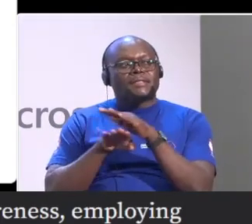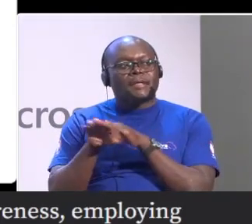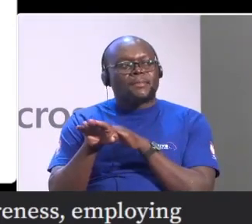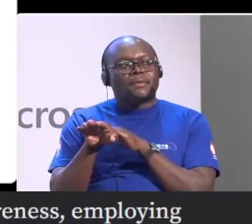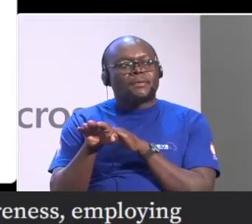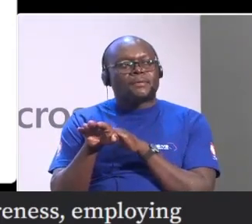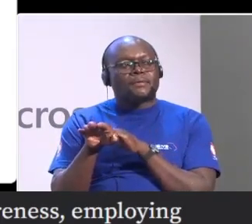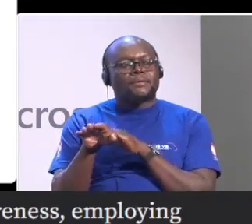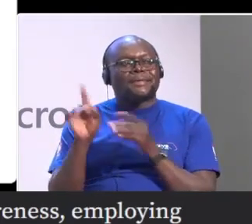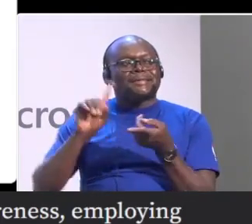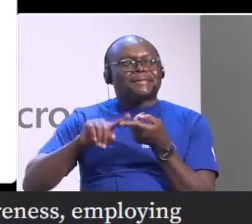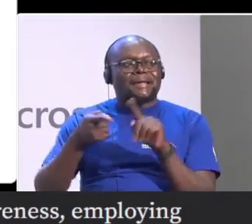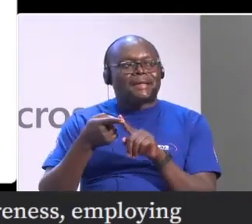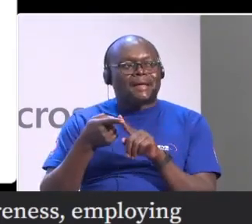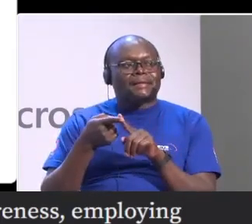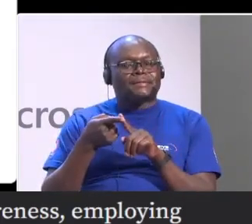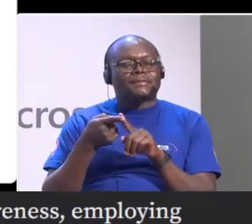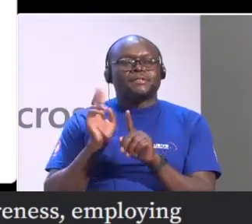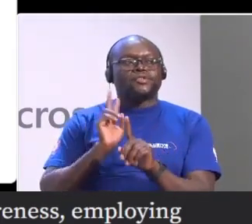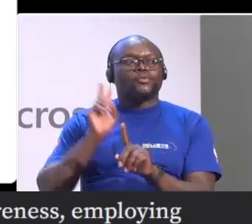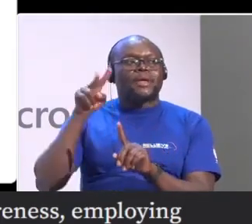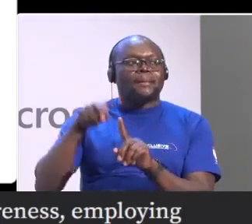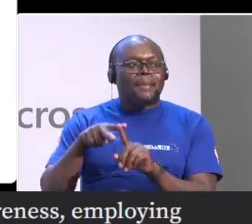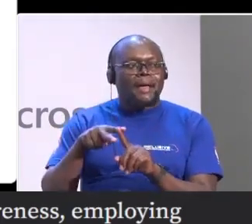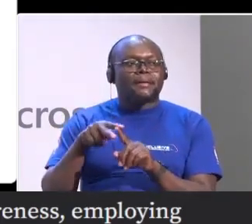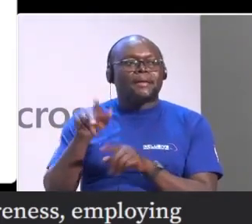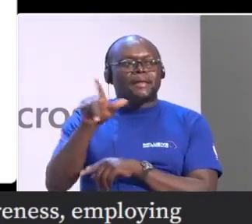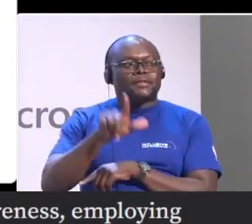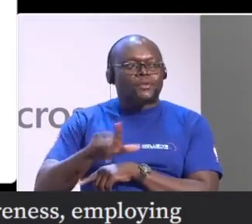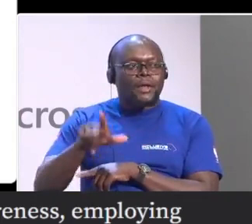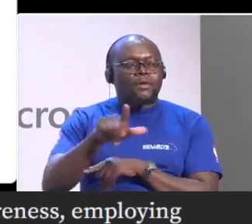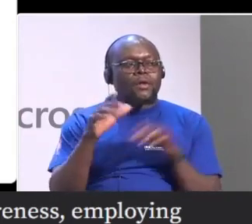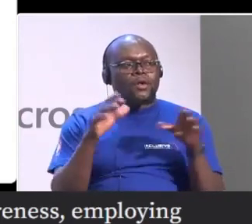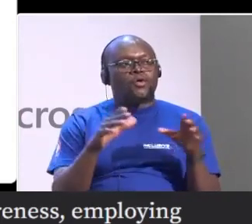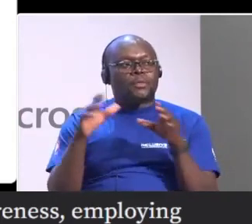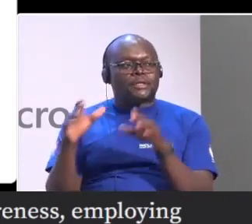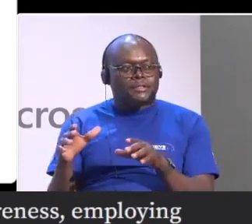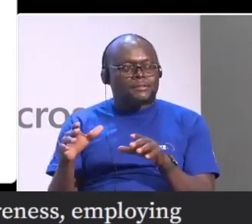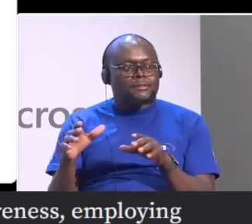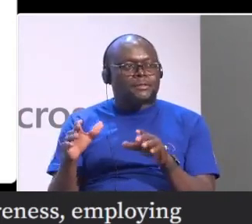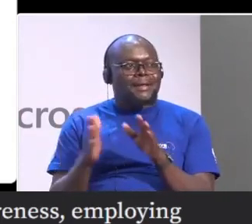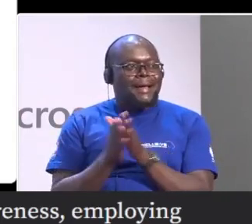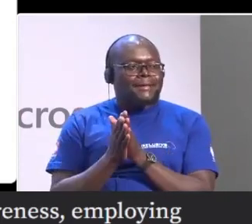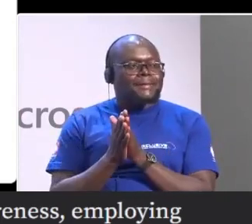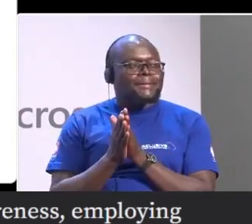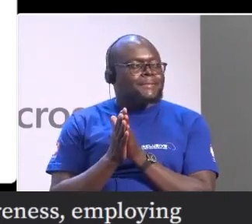accessibility standards to be applied to local solutions, and